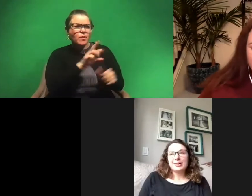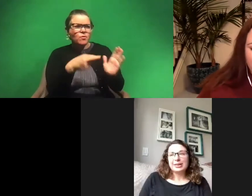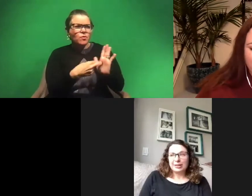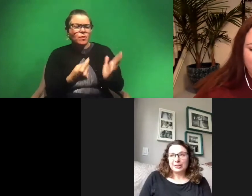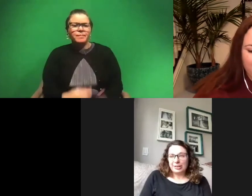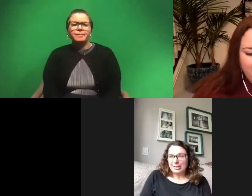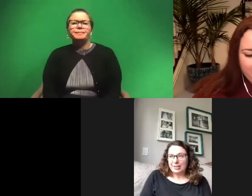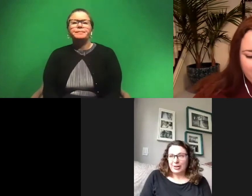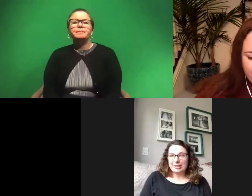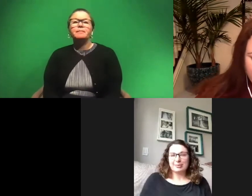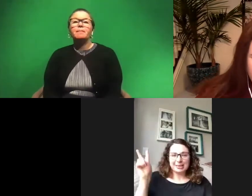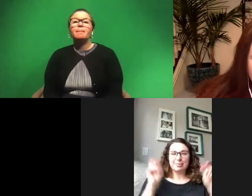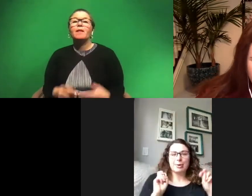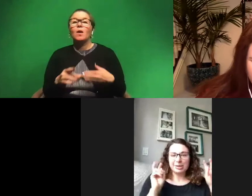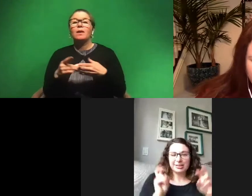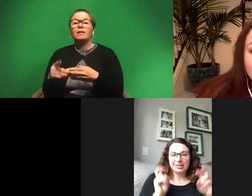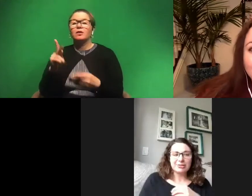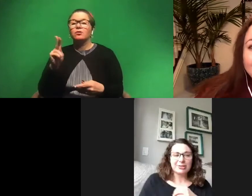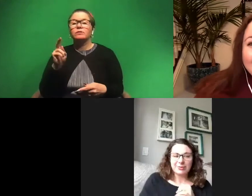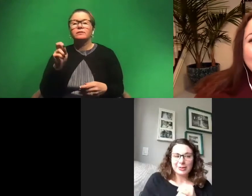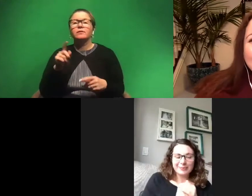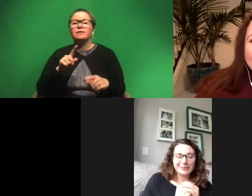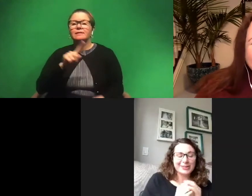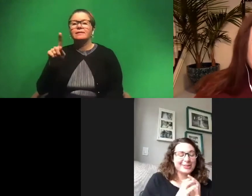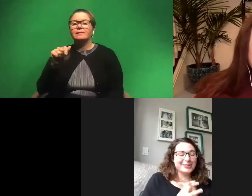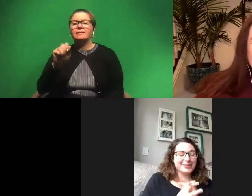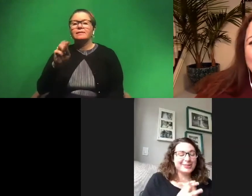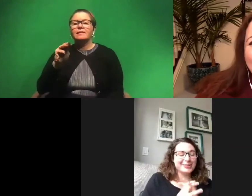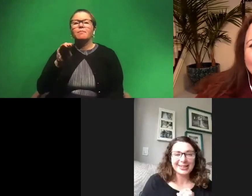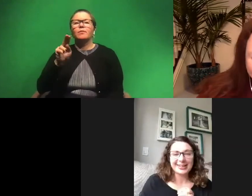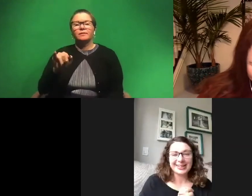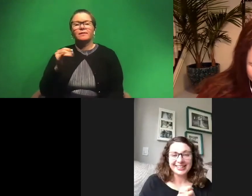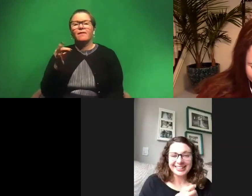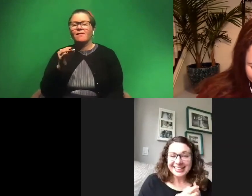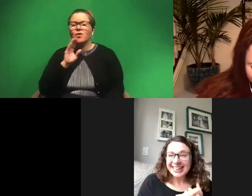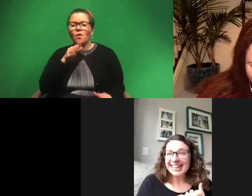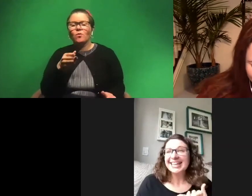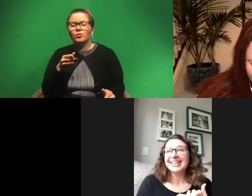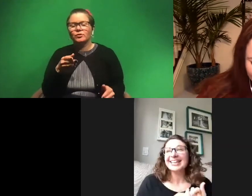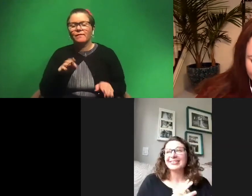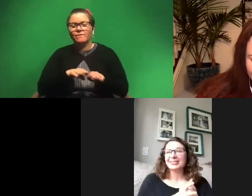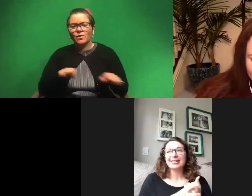our leader, Kristen, calls them the Zambonis of the ocean floor, which is really what they are.